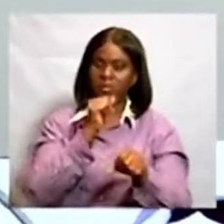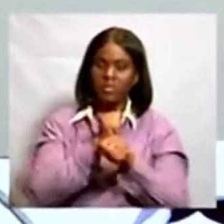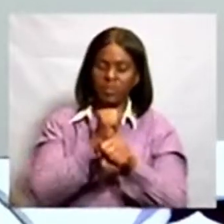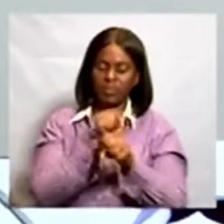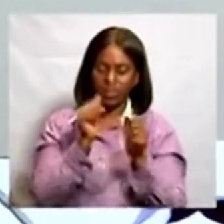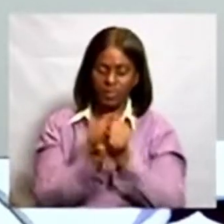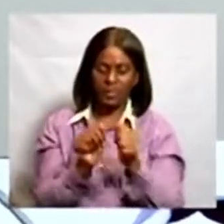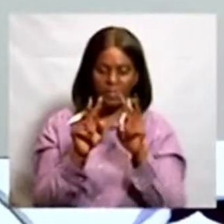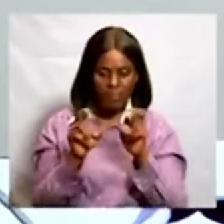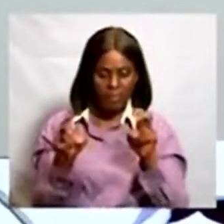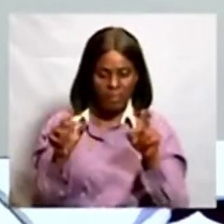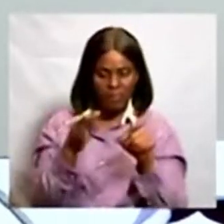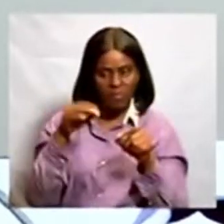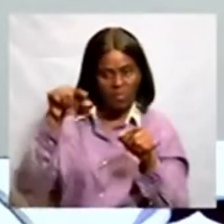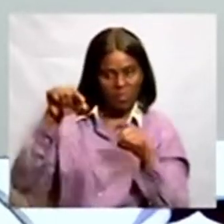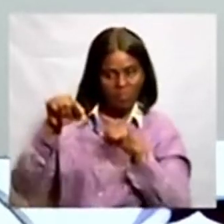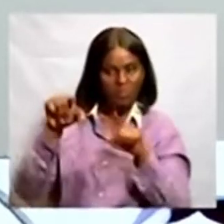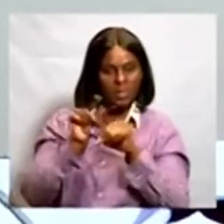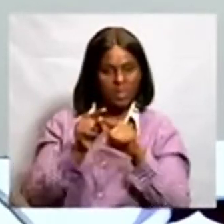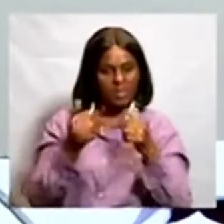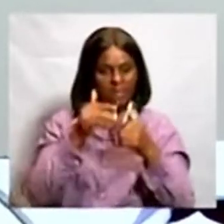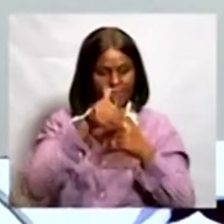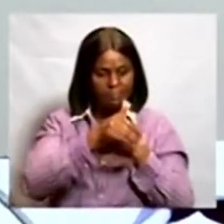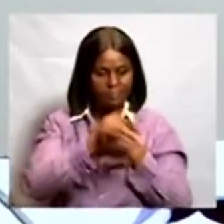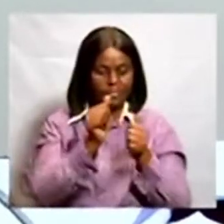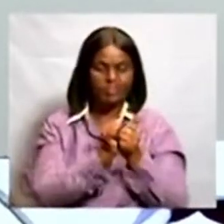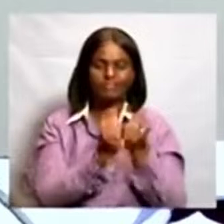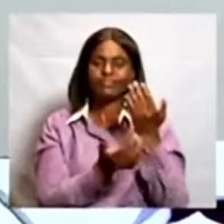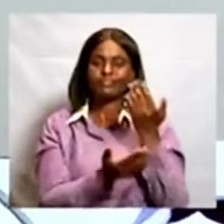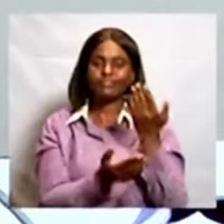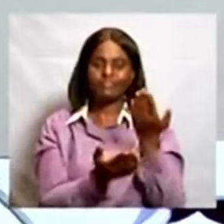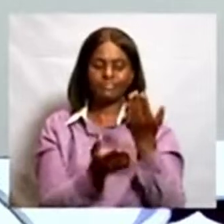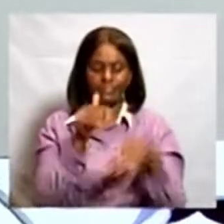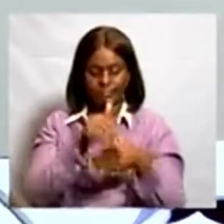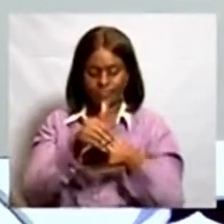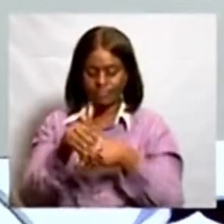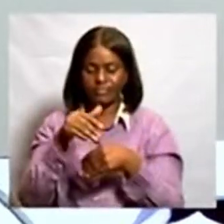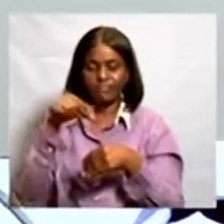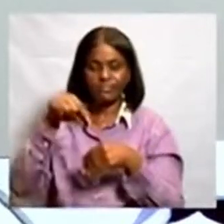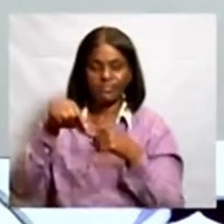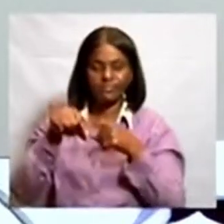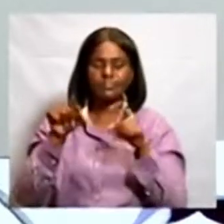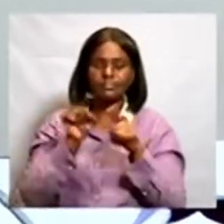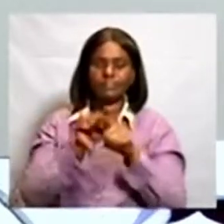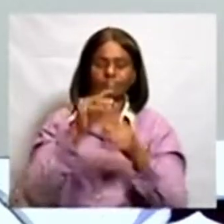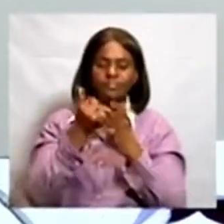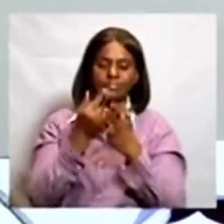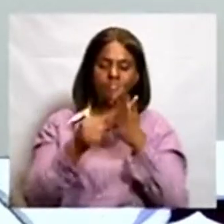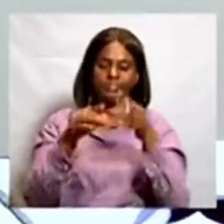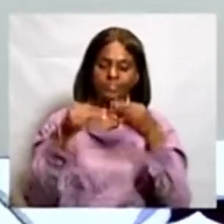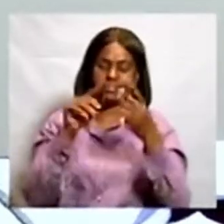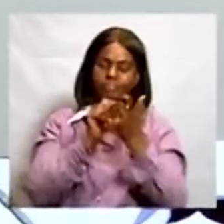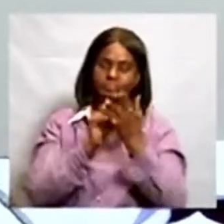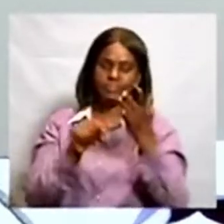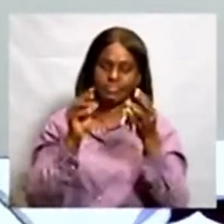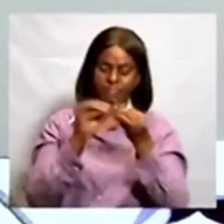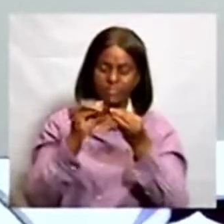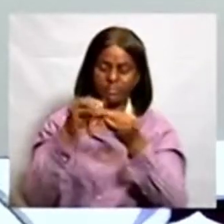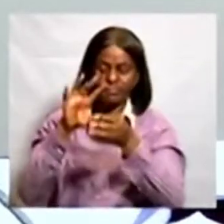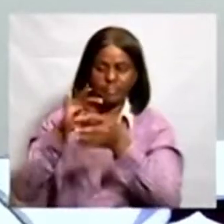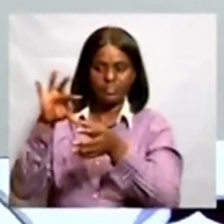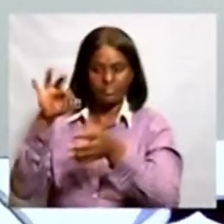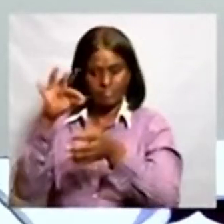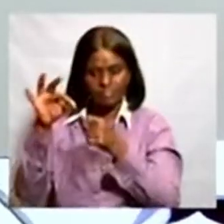and the verification of qualifications and also registration and accreditation of qualifications gives confidence to stakeholders